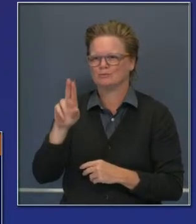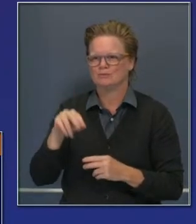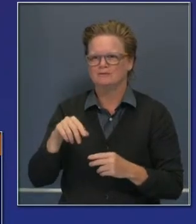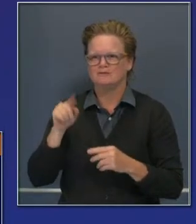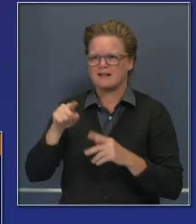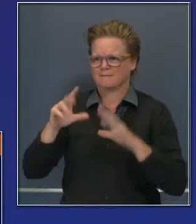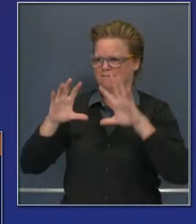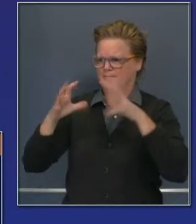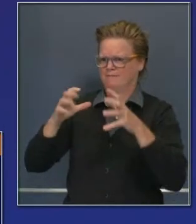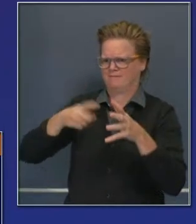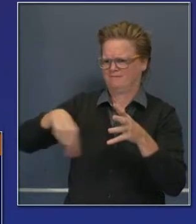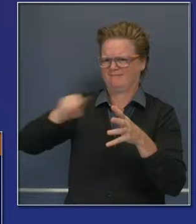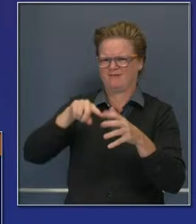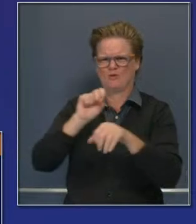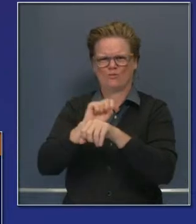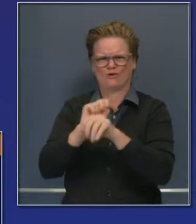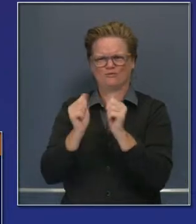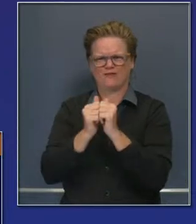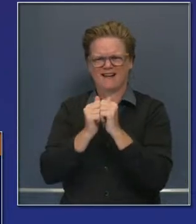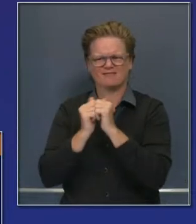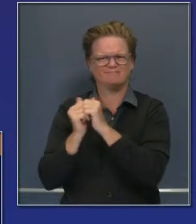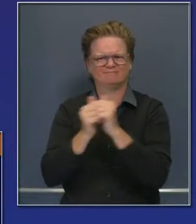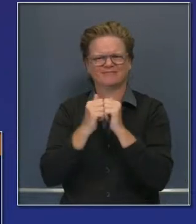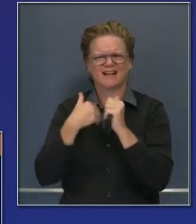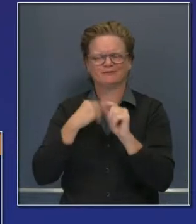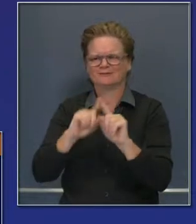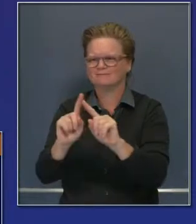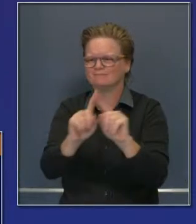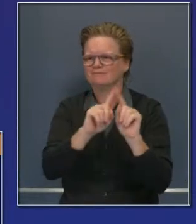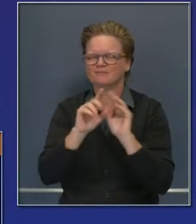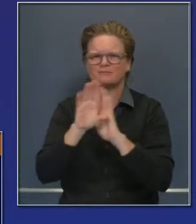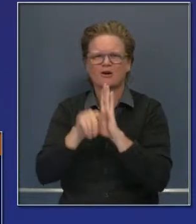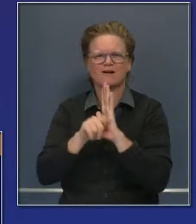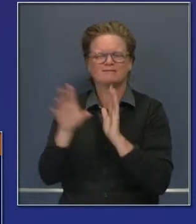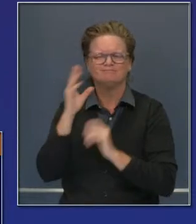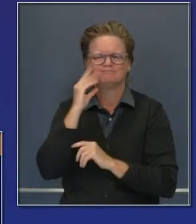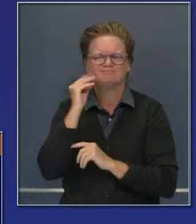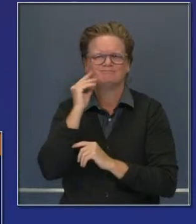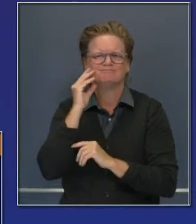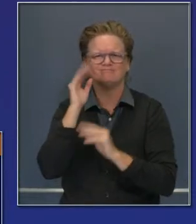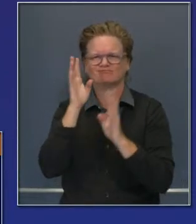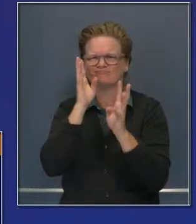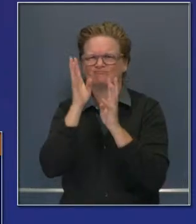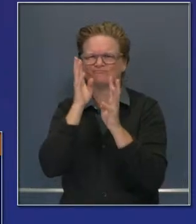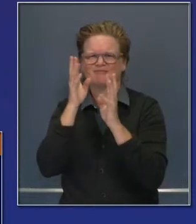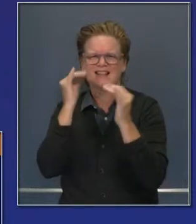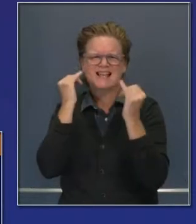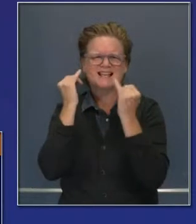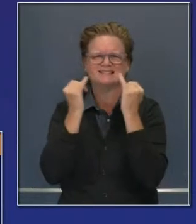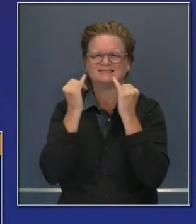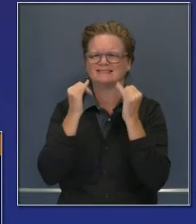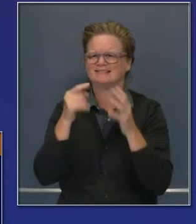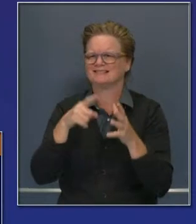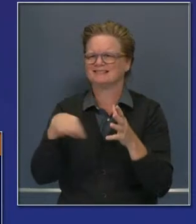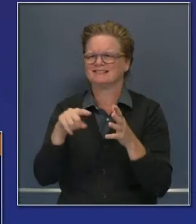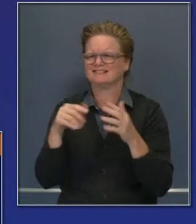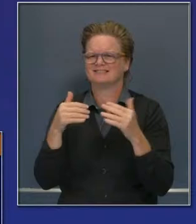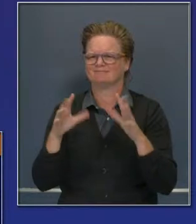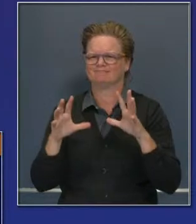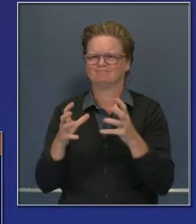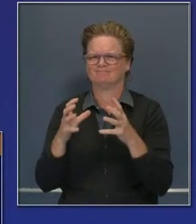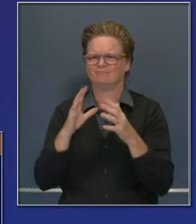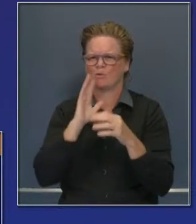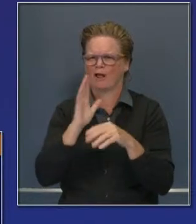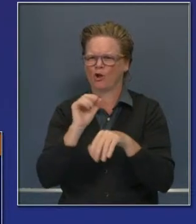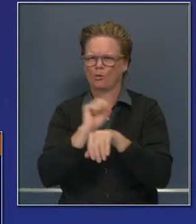at technology, look at business process improvements and looking at new strategies. They co-chaired a task force, and they came up with a